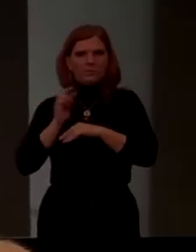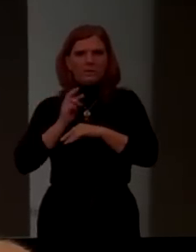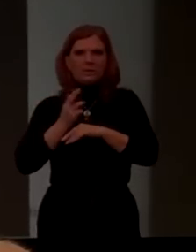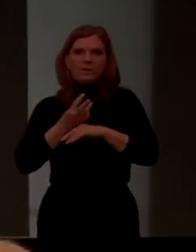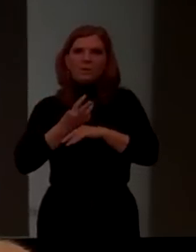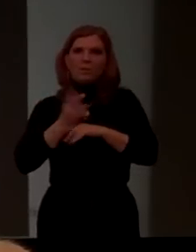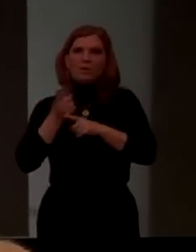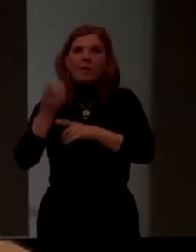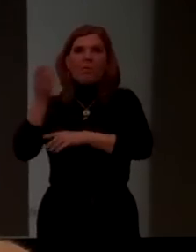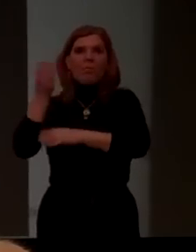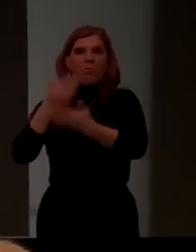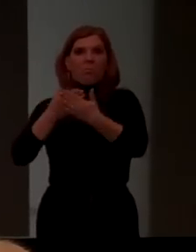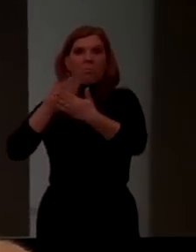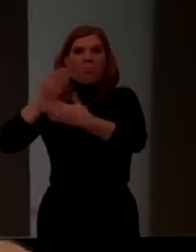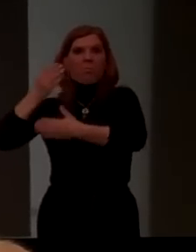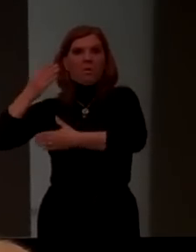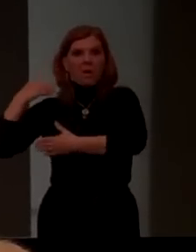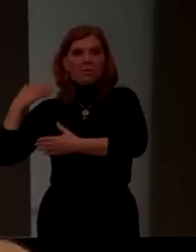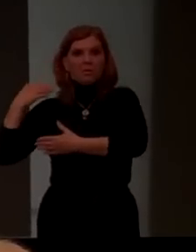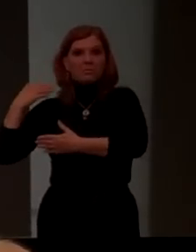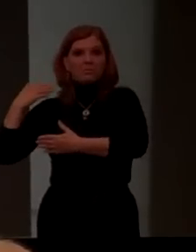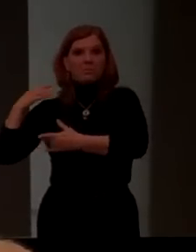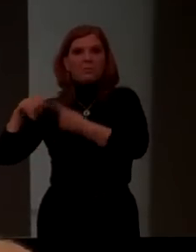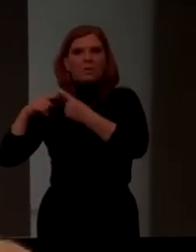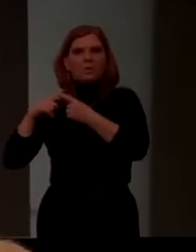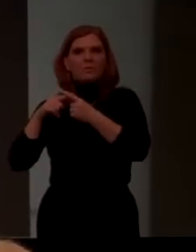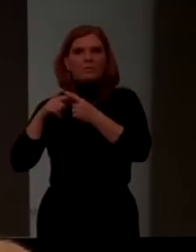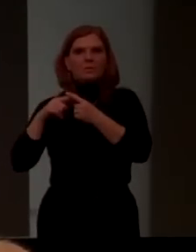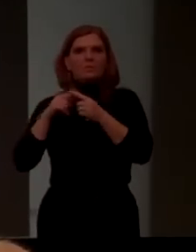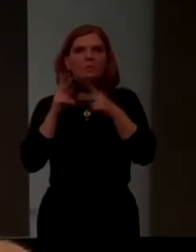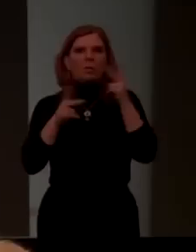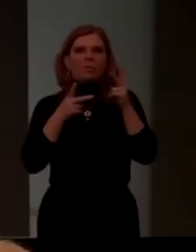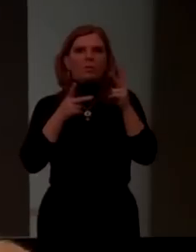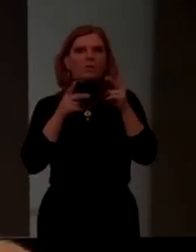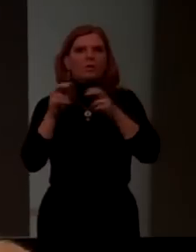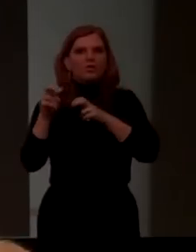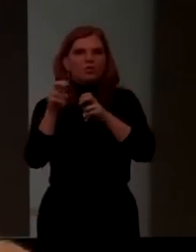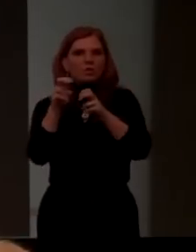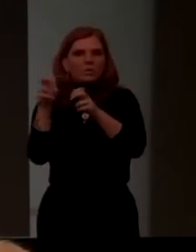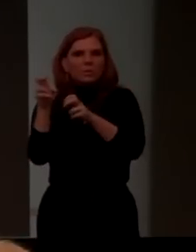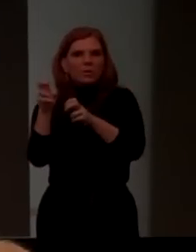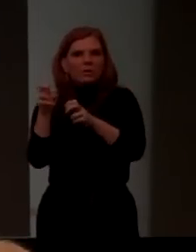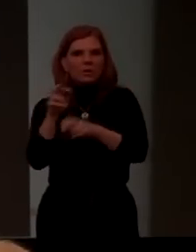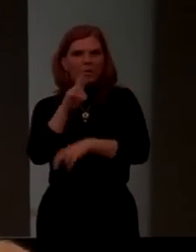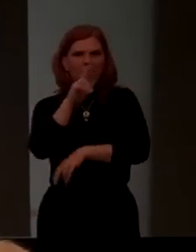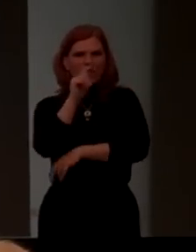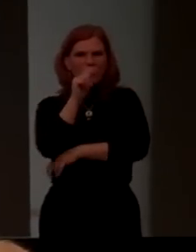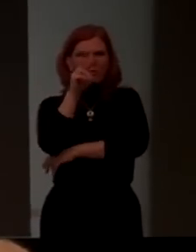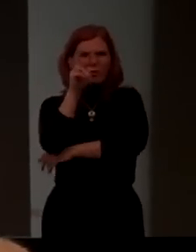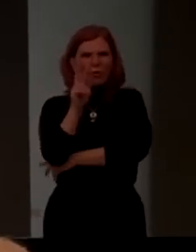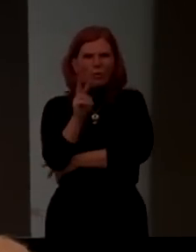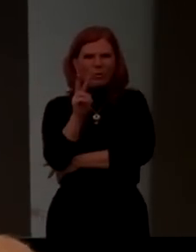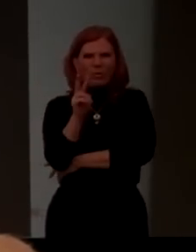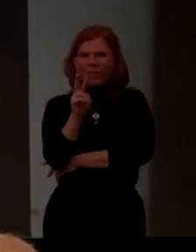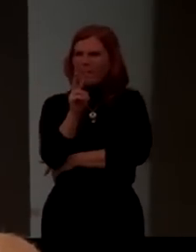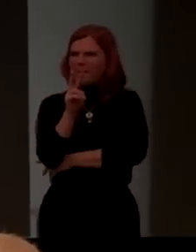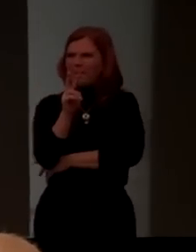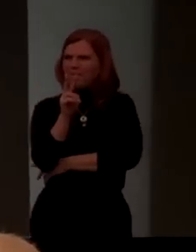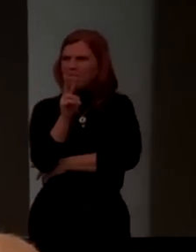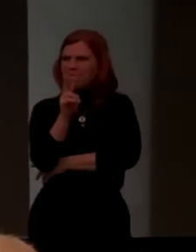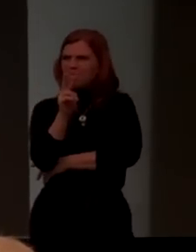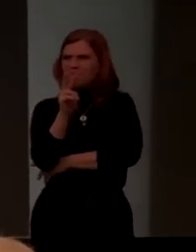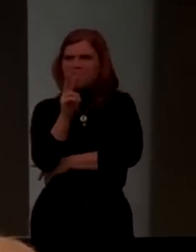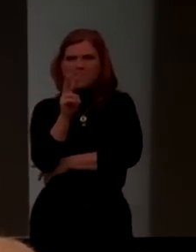We've actually gone backwards when it comes to public transportation. And Route 2?